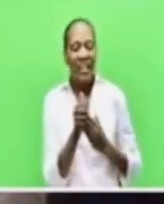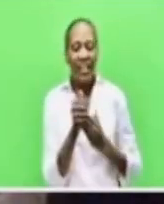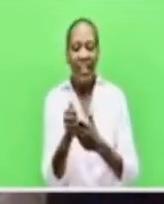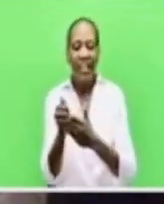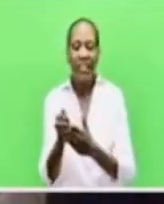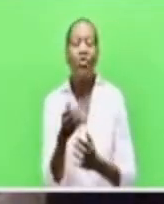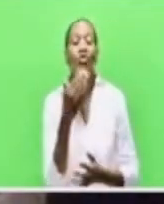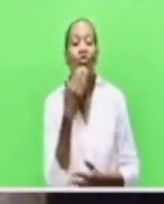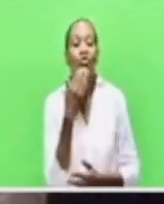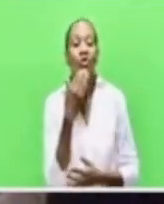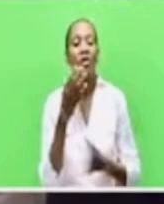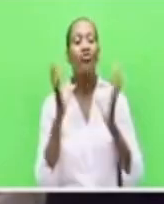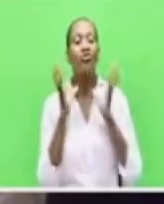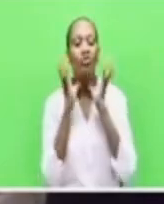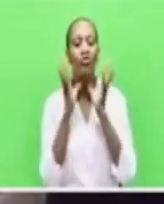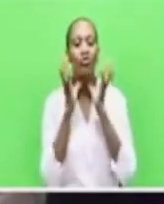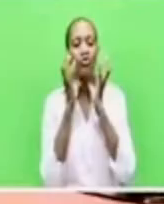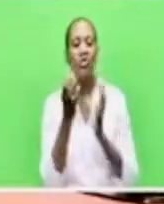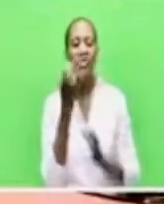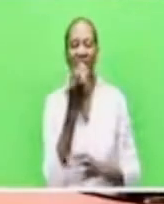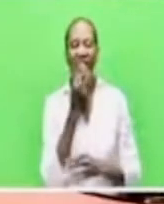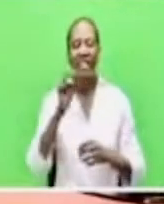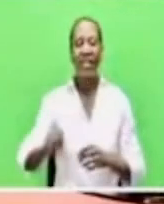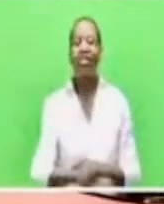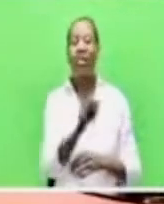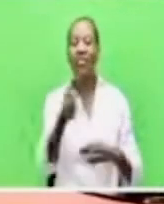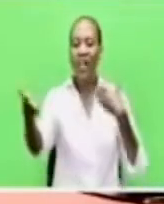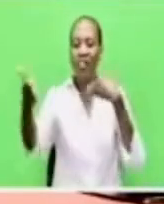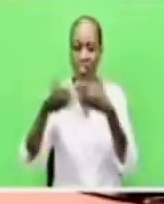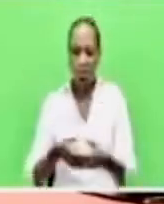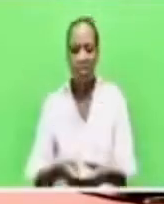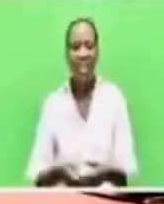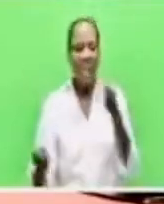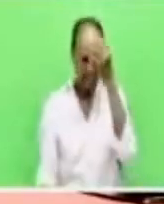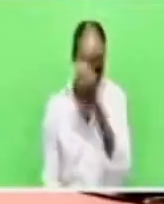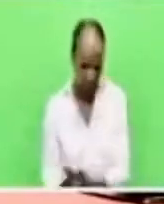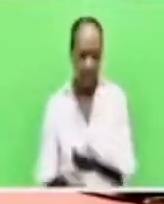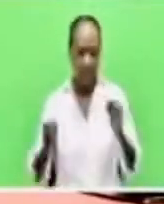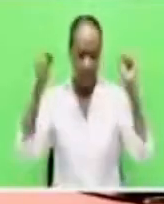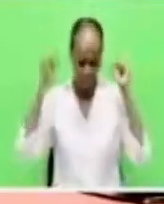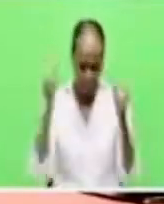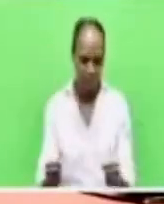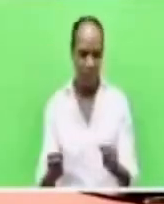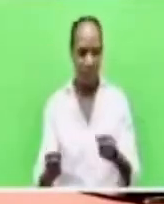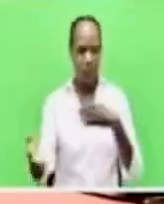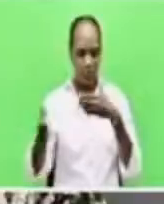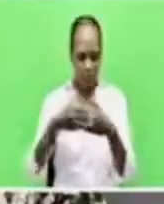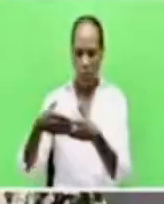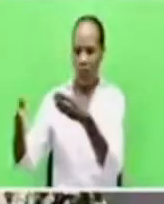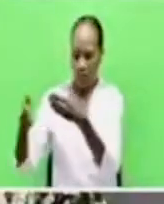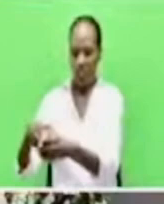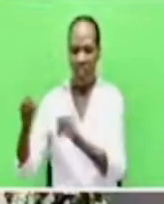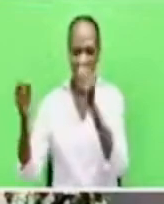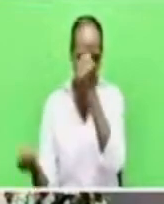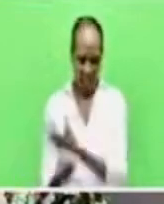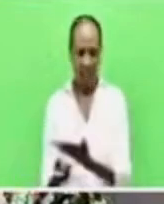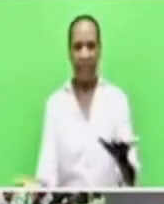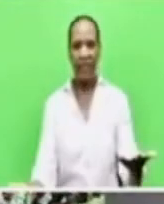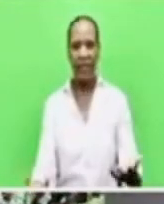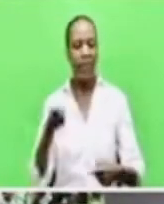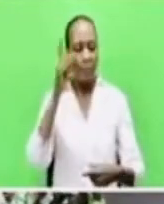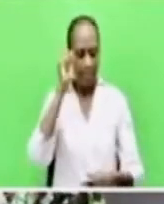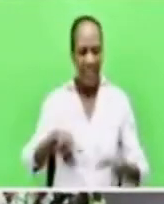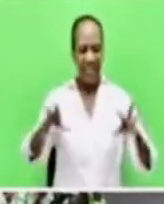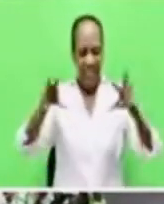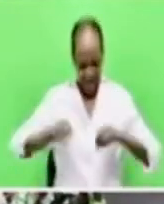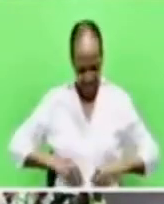South Africa, and it was shut down. Whether you like it or not, in your cocoons, you are admitting